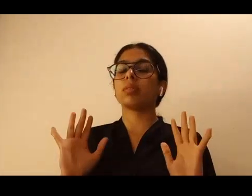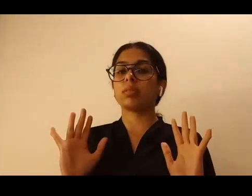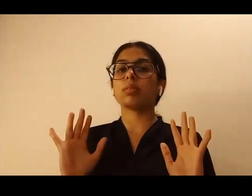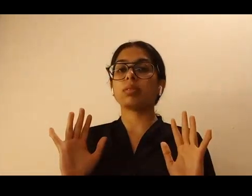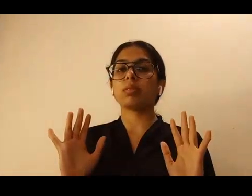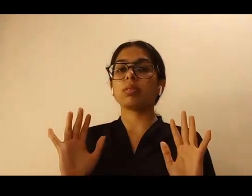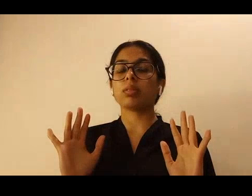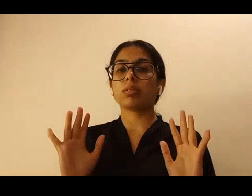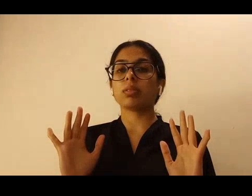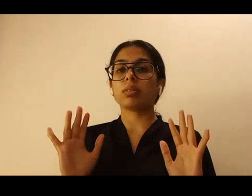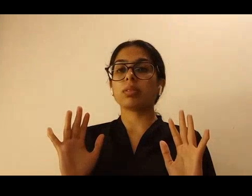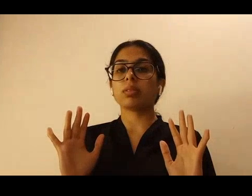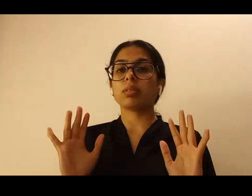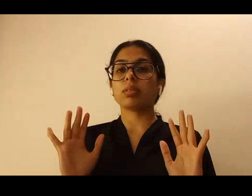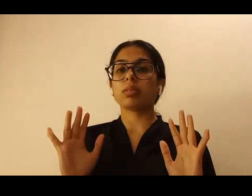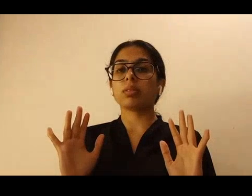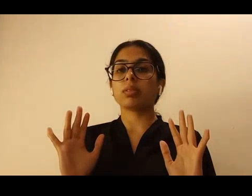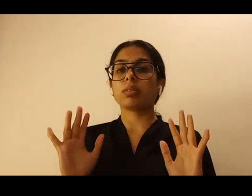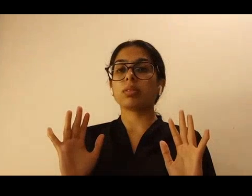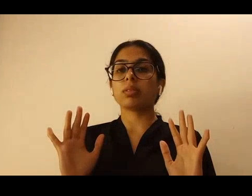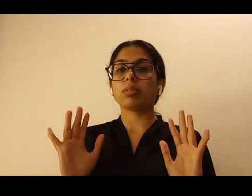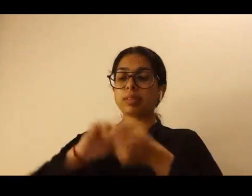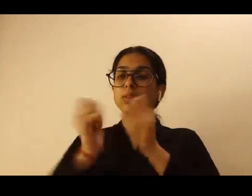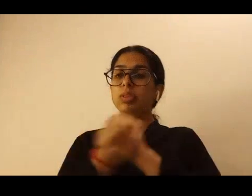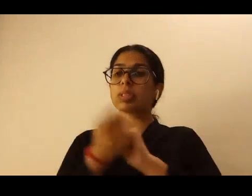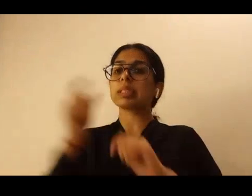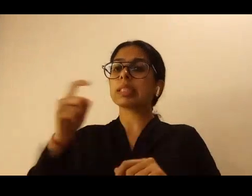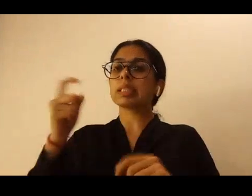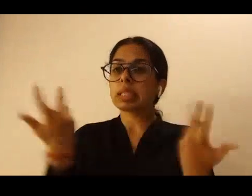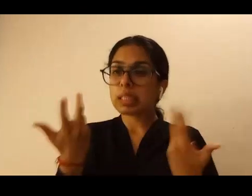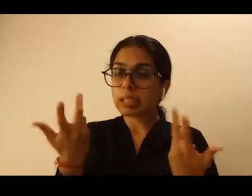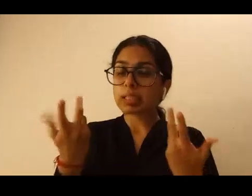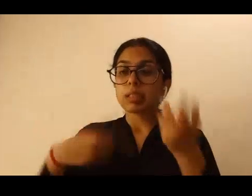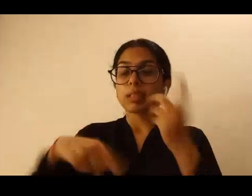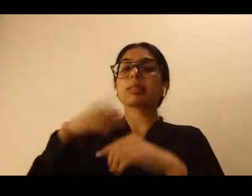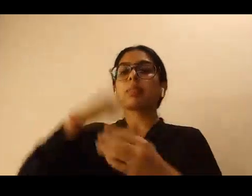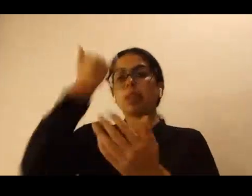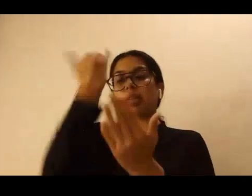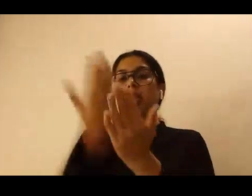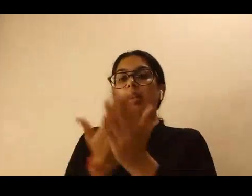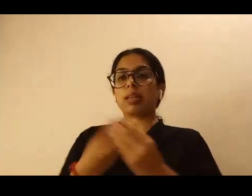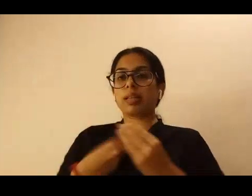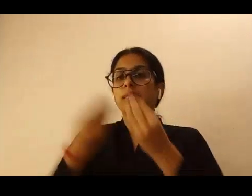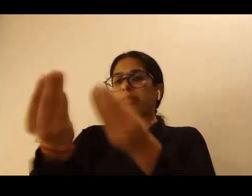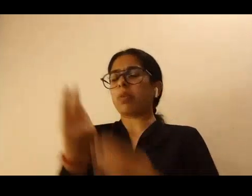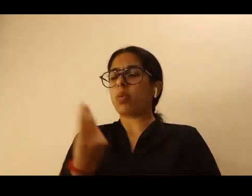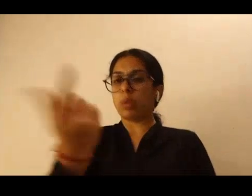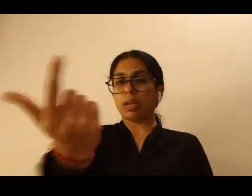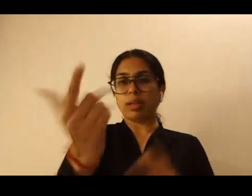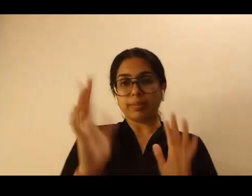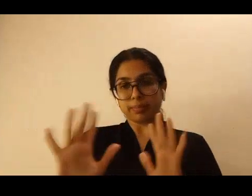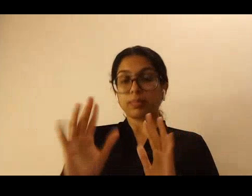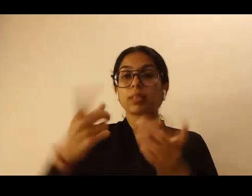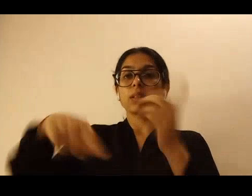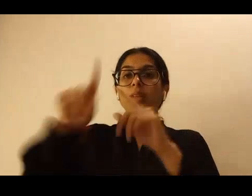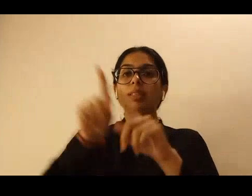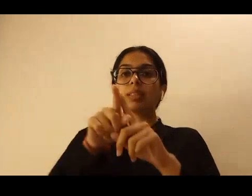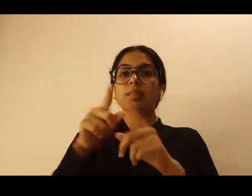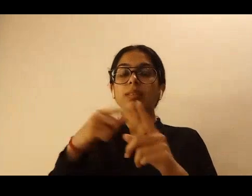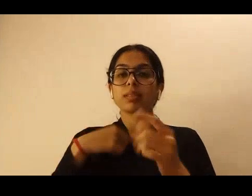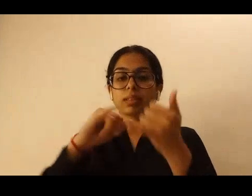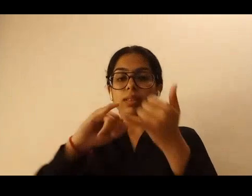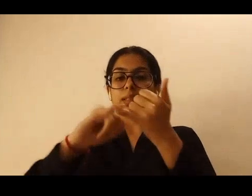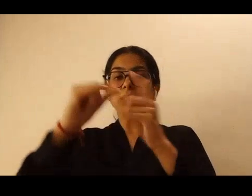make? And it gives you a very quick suggestion as to how do you make this check. We all do spell check. Why do we do spell check? Because we don't want to send a